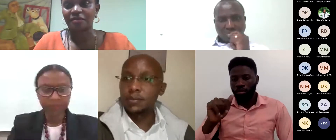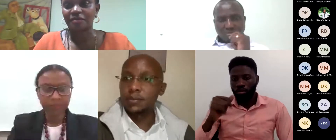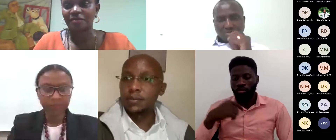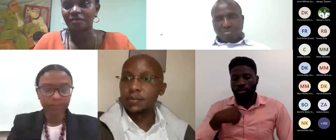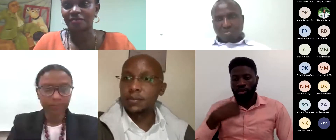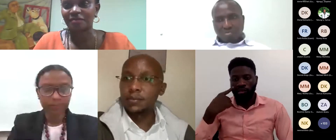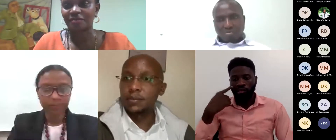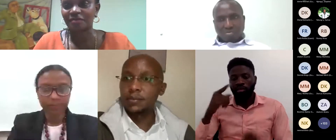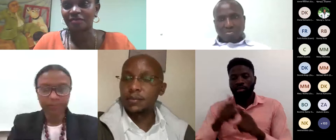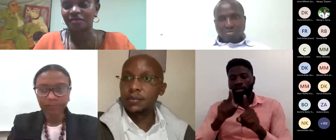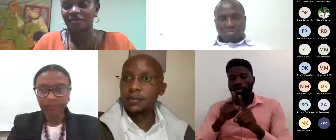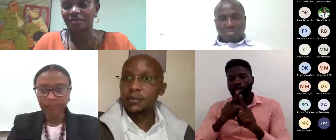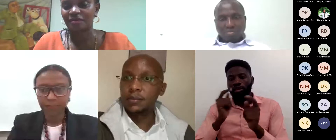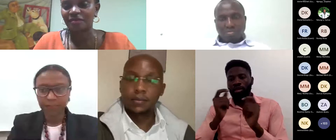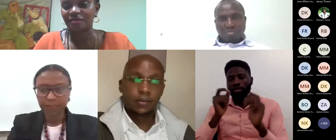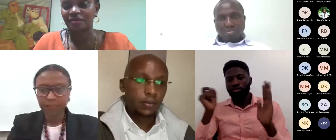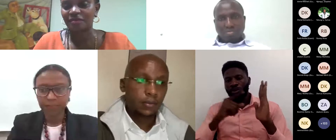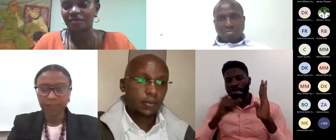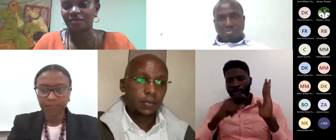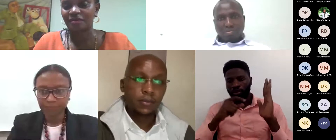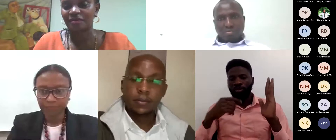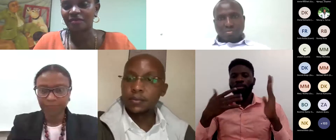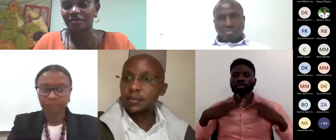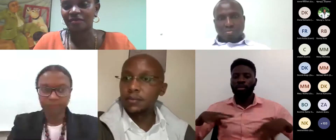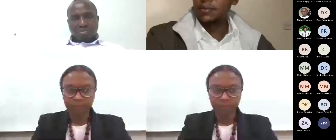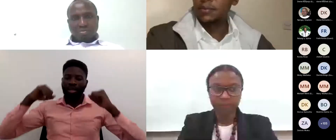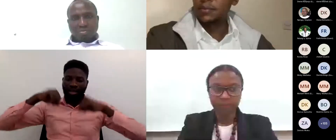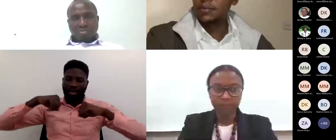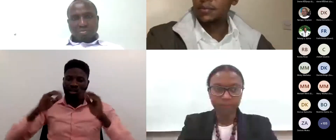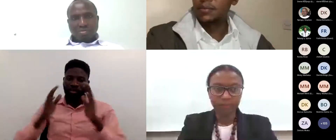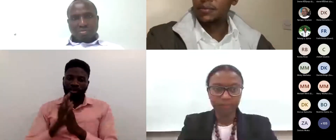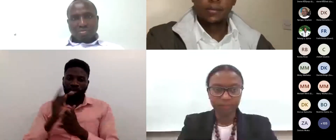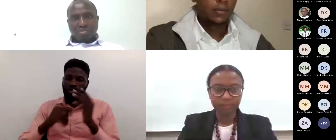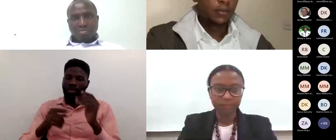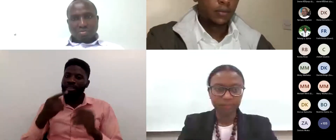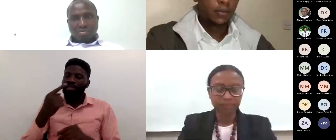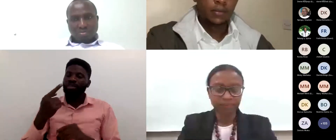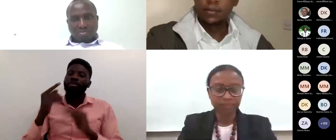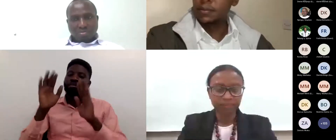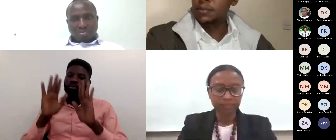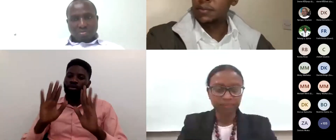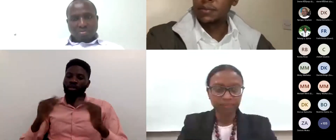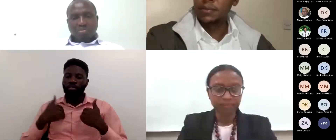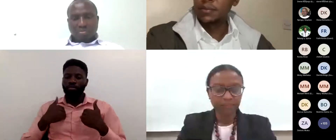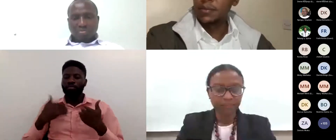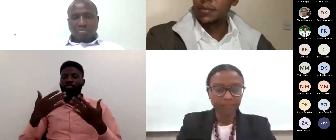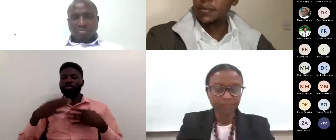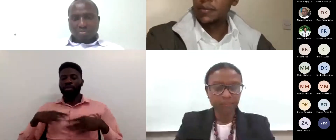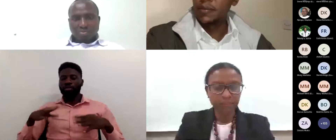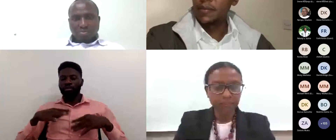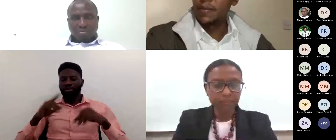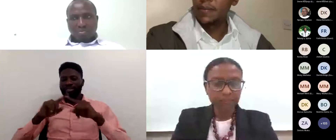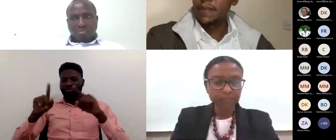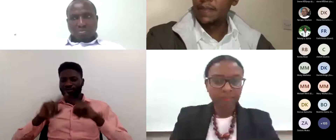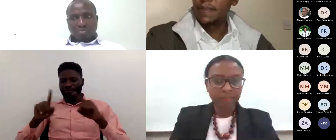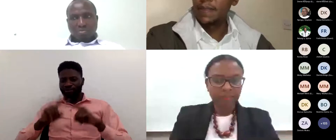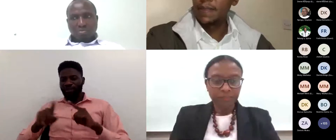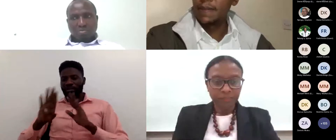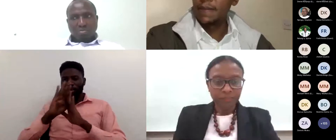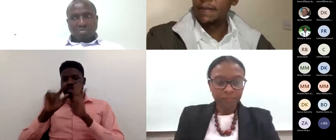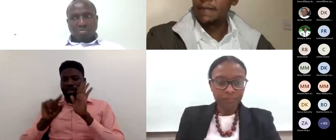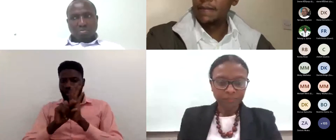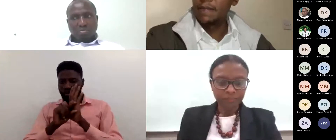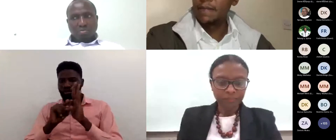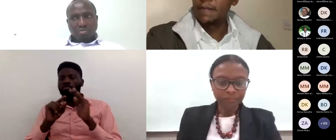chat that people agree to what you say is the importance of having people with different backgrounds and